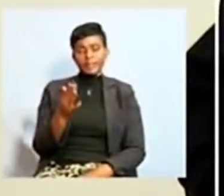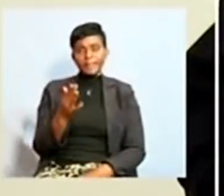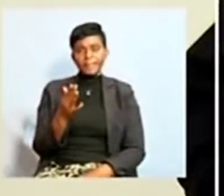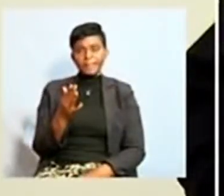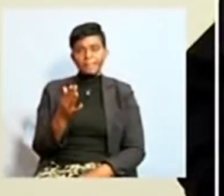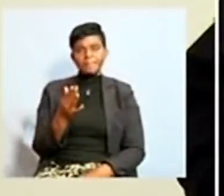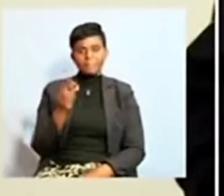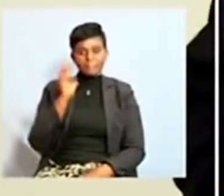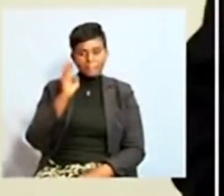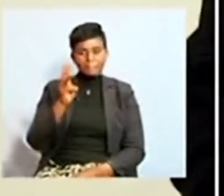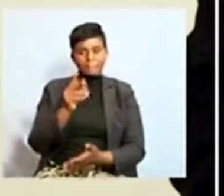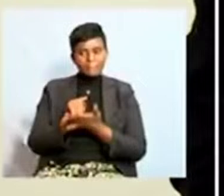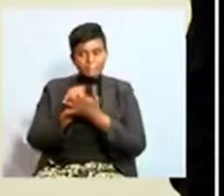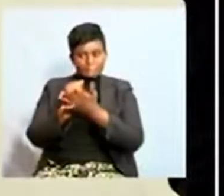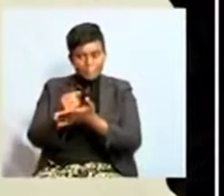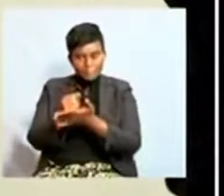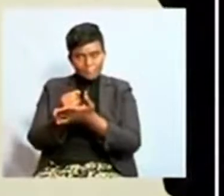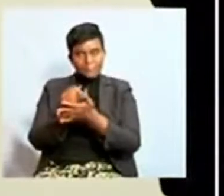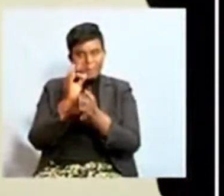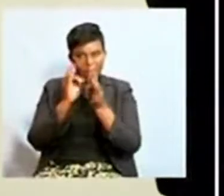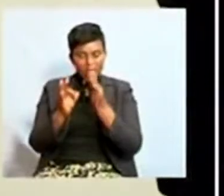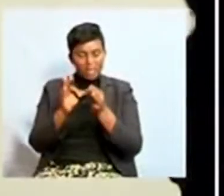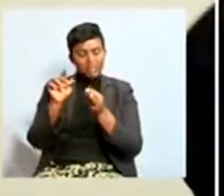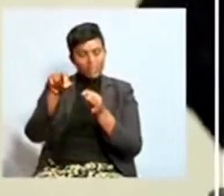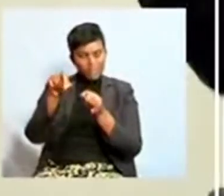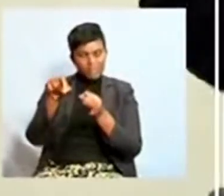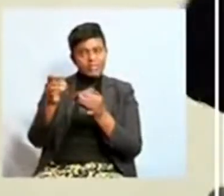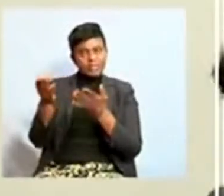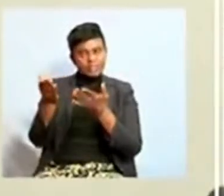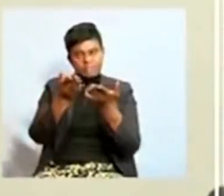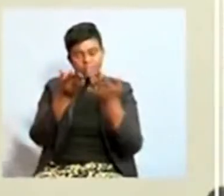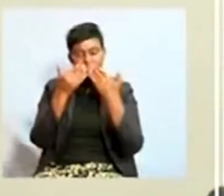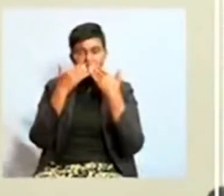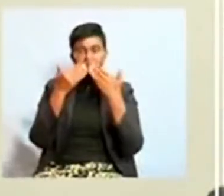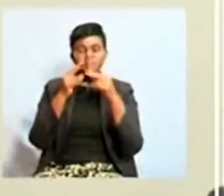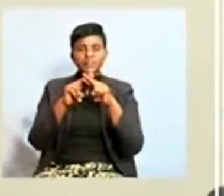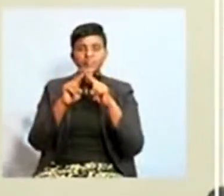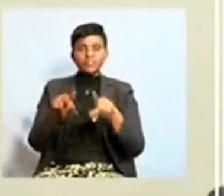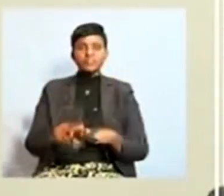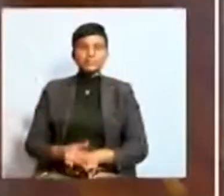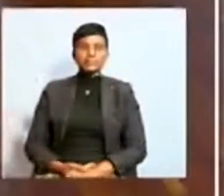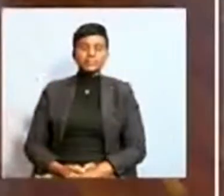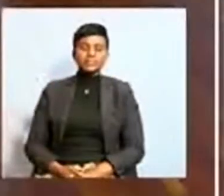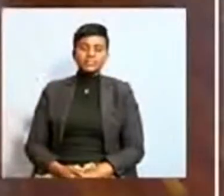we will assist him if need be. Thank you, Chair.